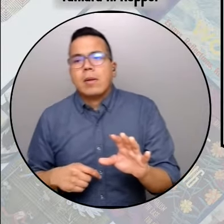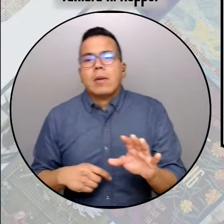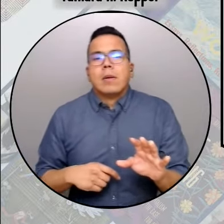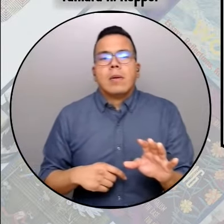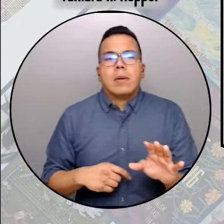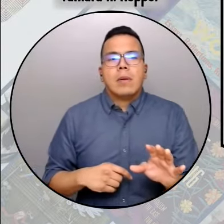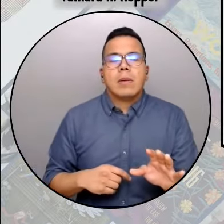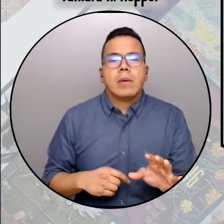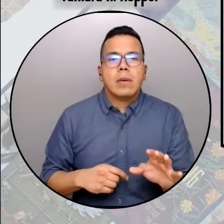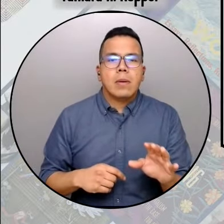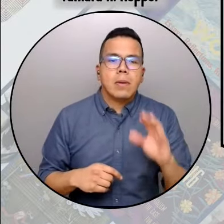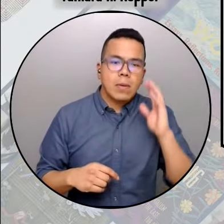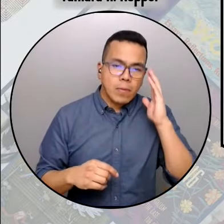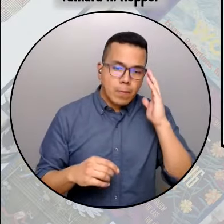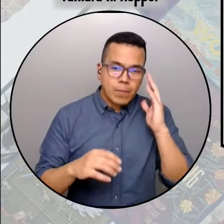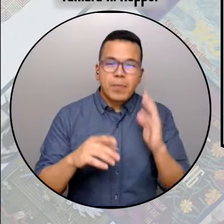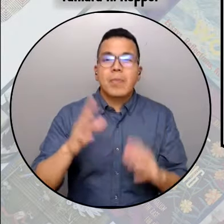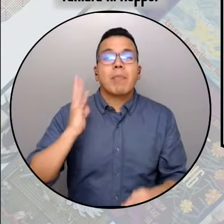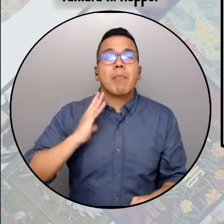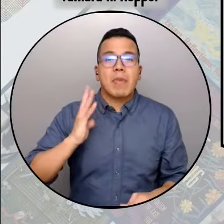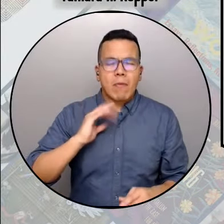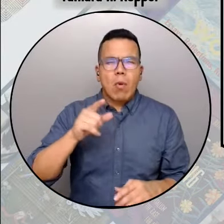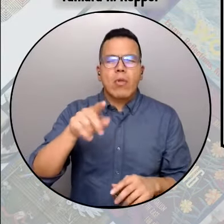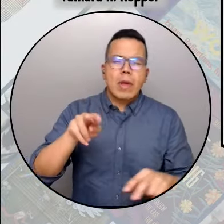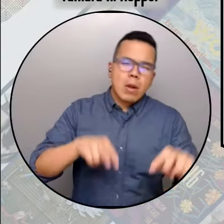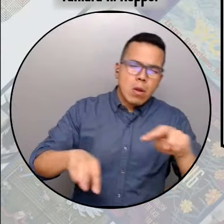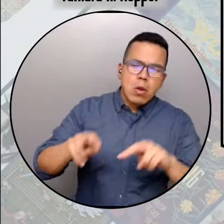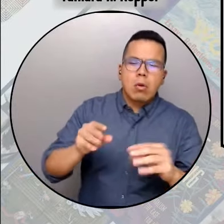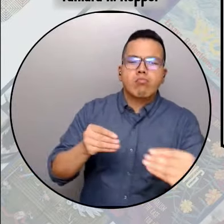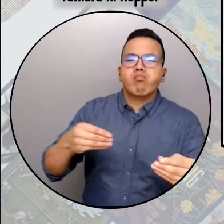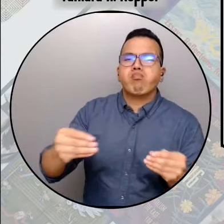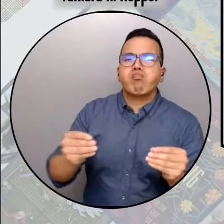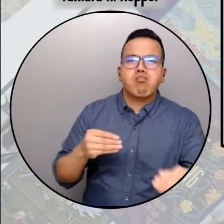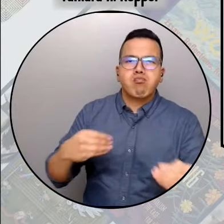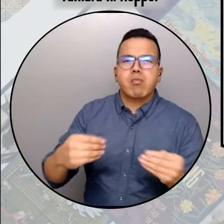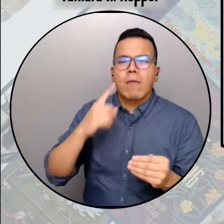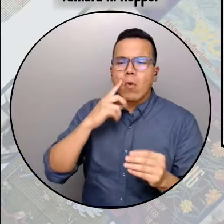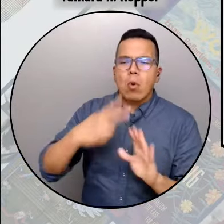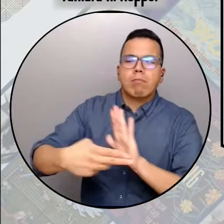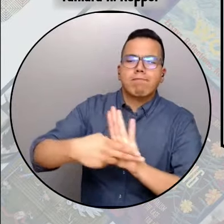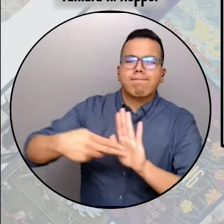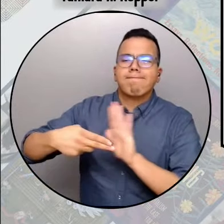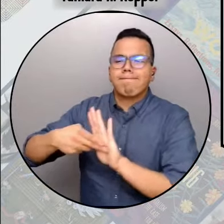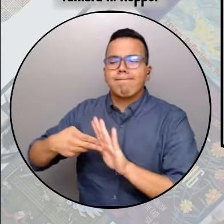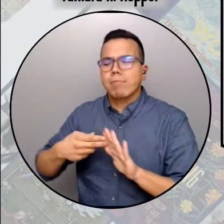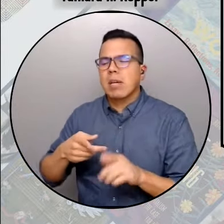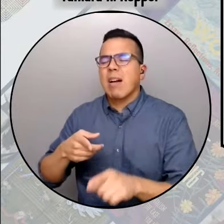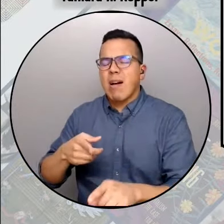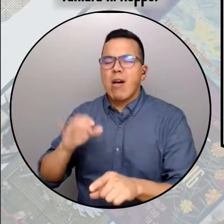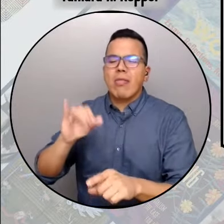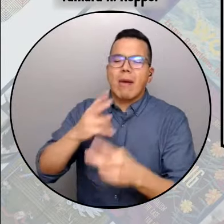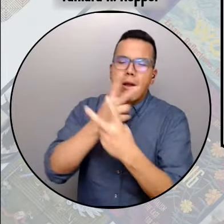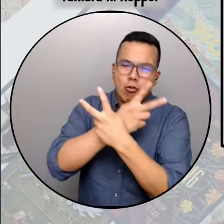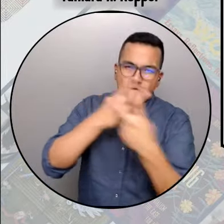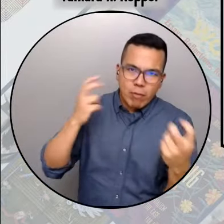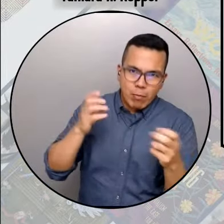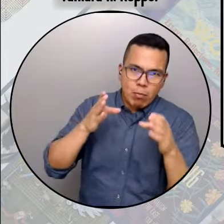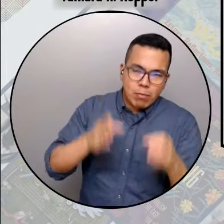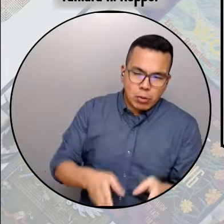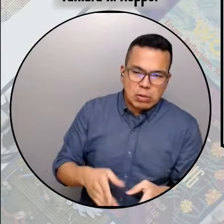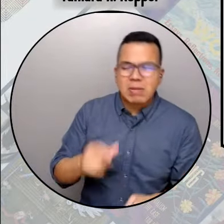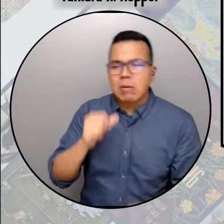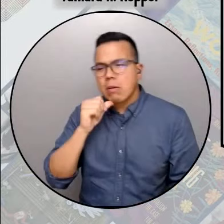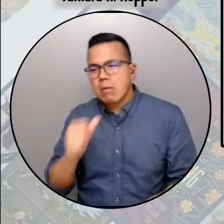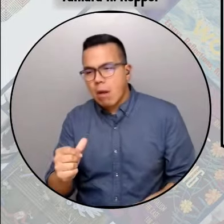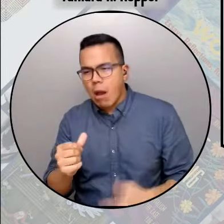of misdemeanors and so forth. Right. So he had a little more leeway for what was seen as kind of a criminal profile as a priority.